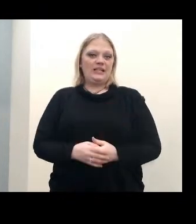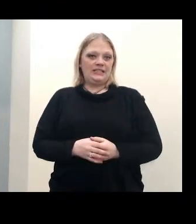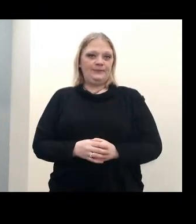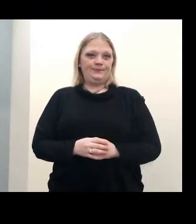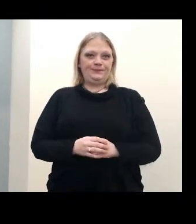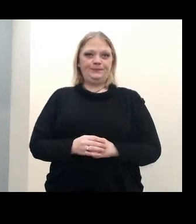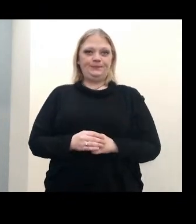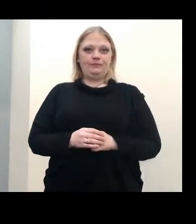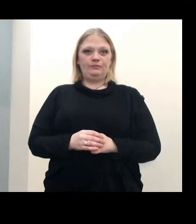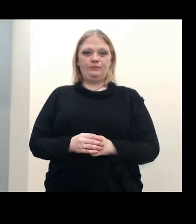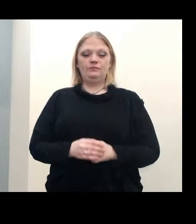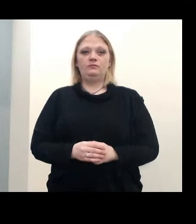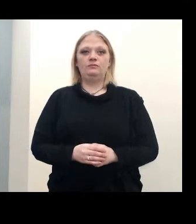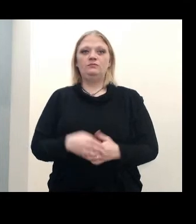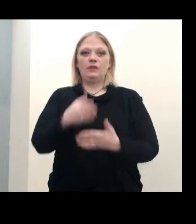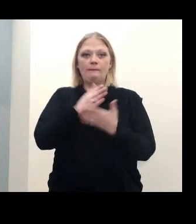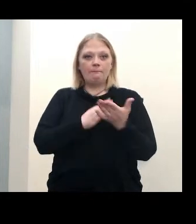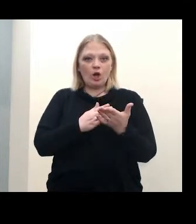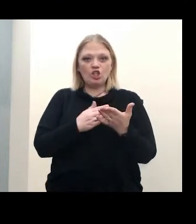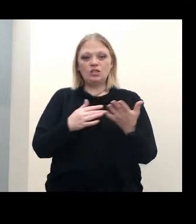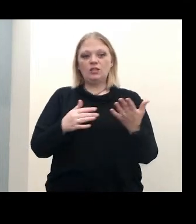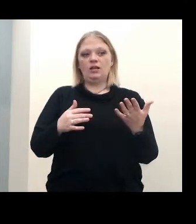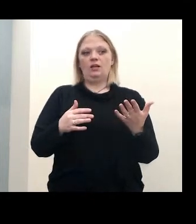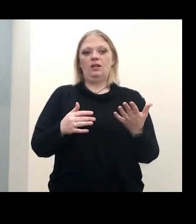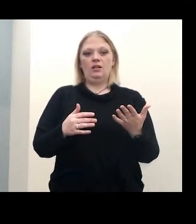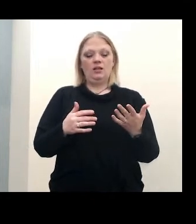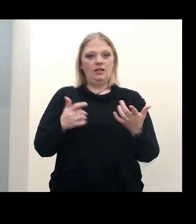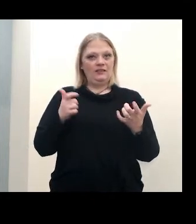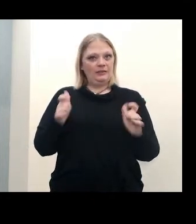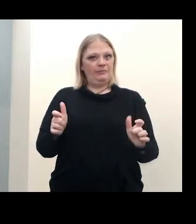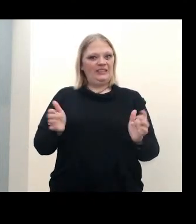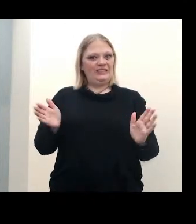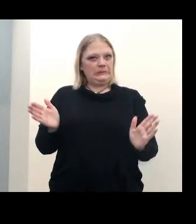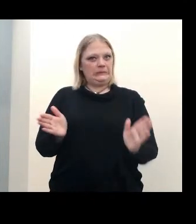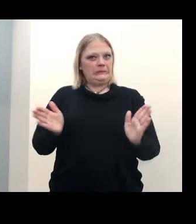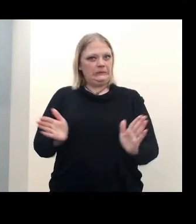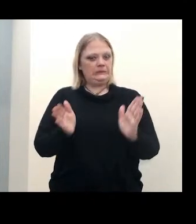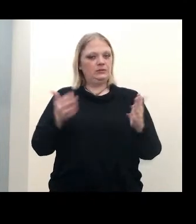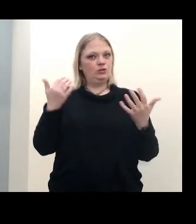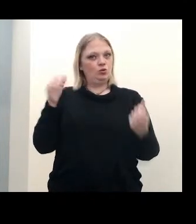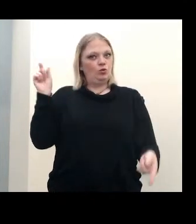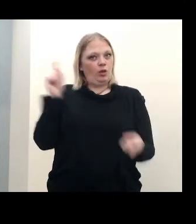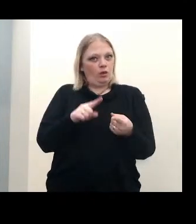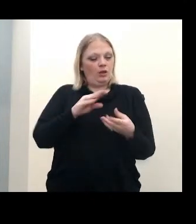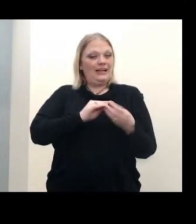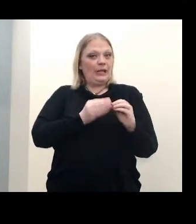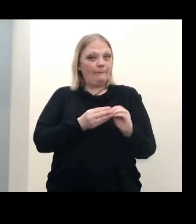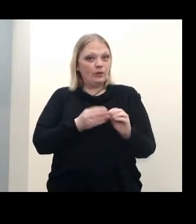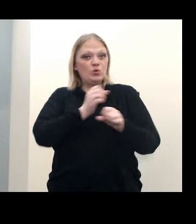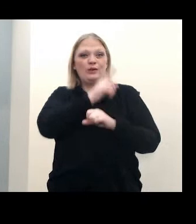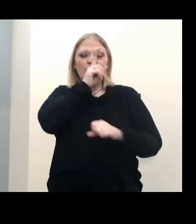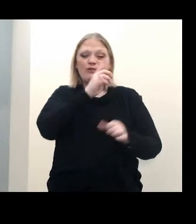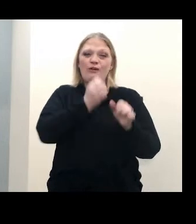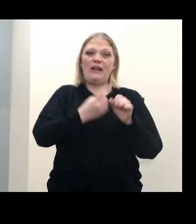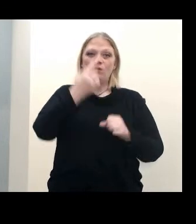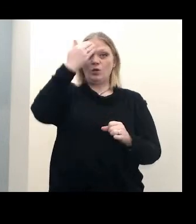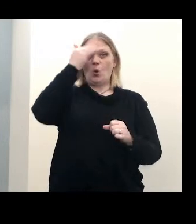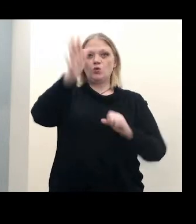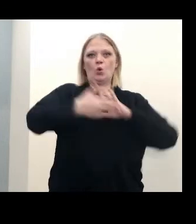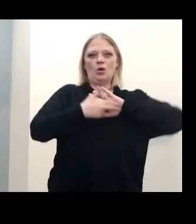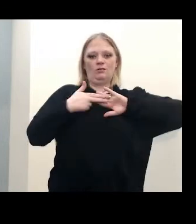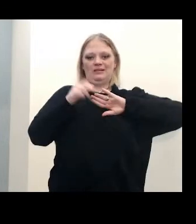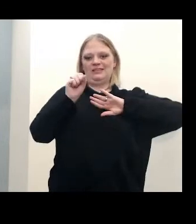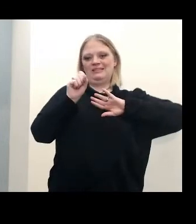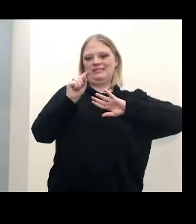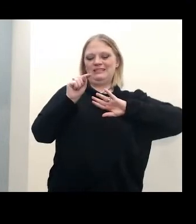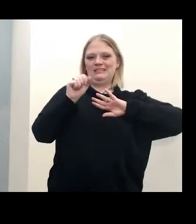So and remember, part of the big push to bring our numbers down is making sure that everybody knows their status, that